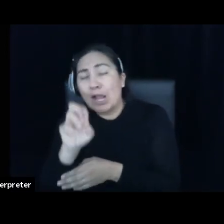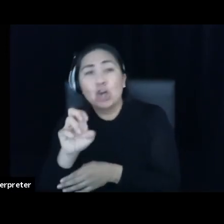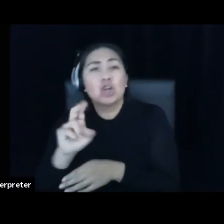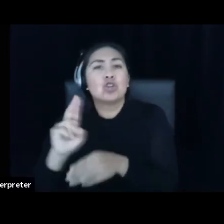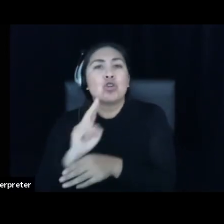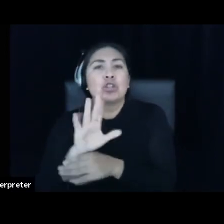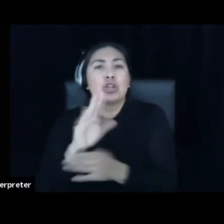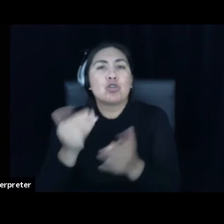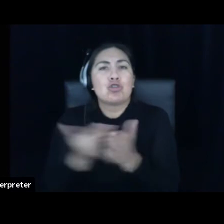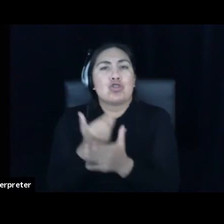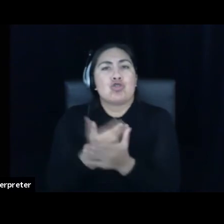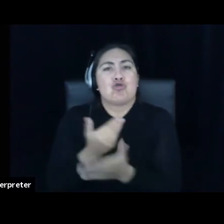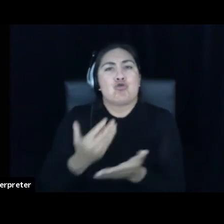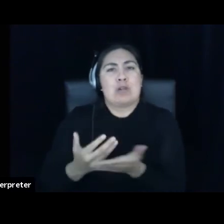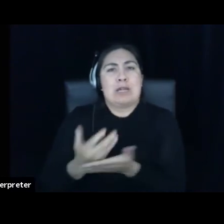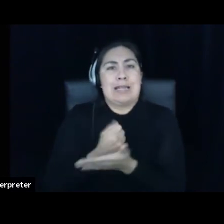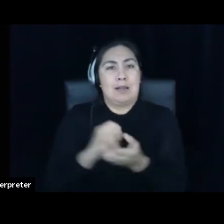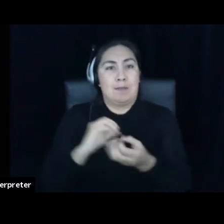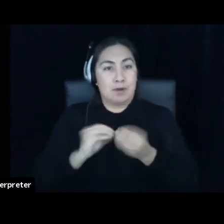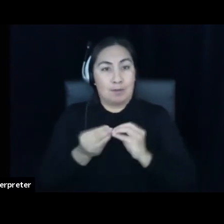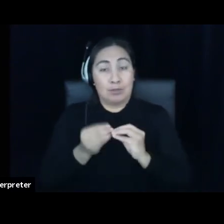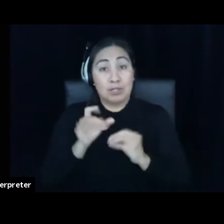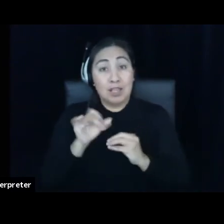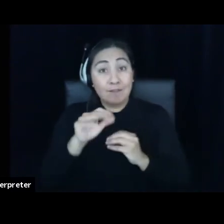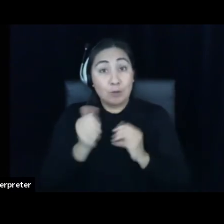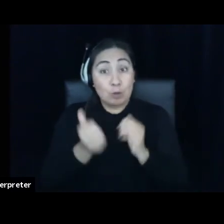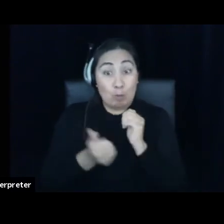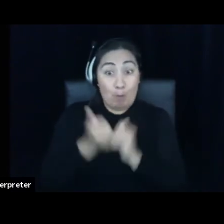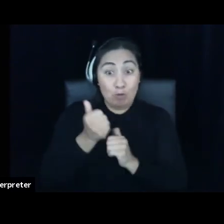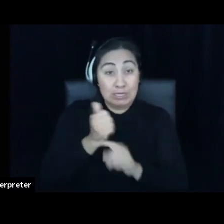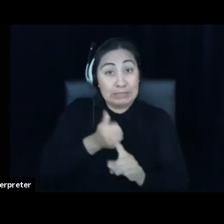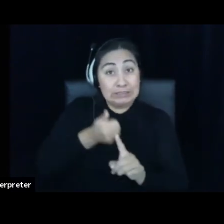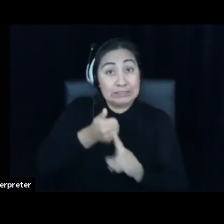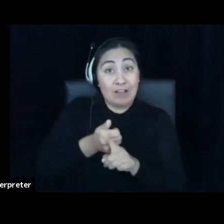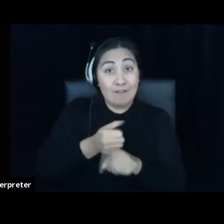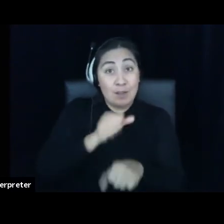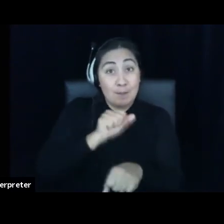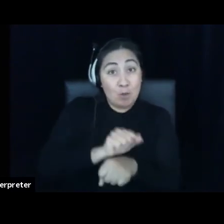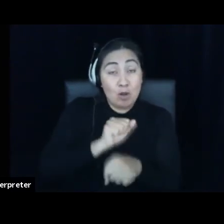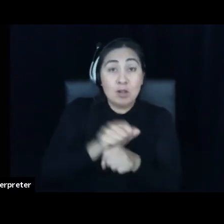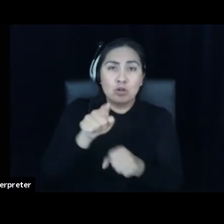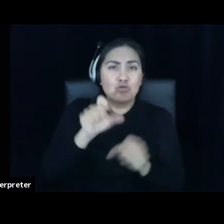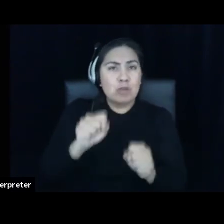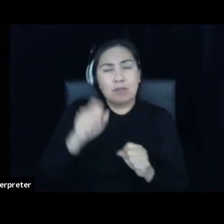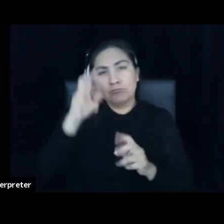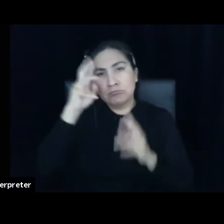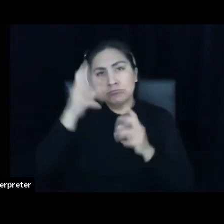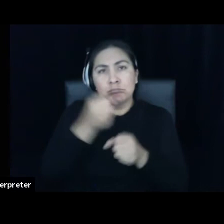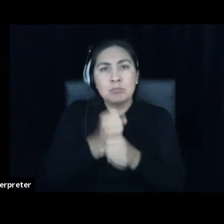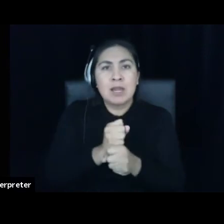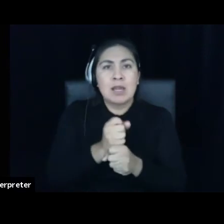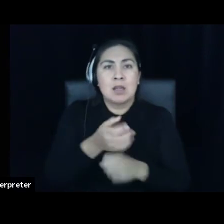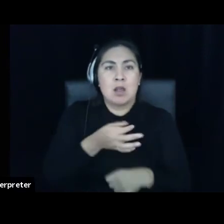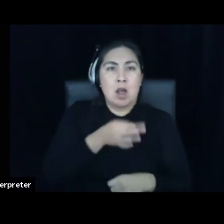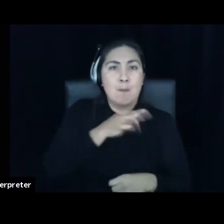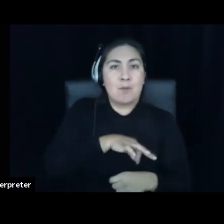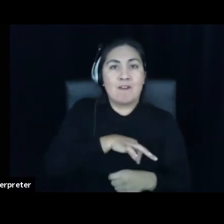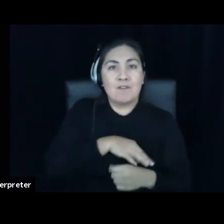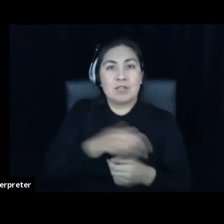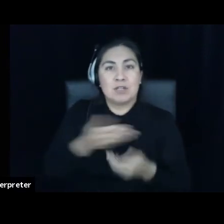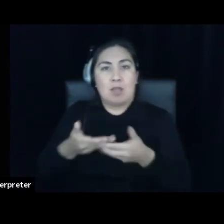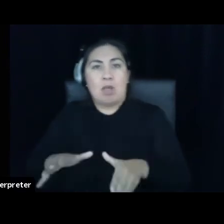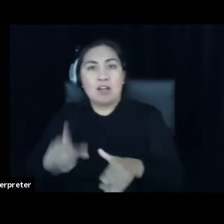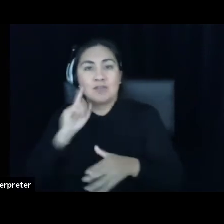if you're primarily self-employed, create a profit and loss statement for 2019 and one for